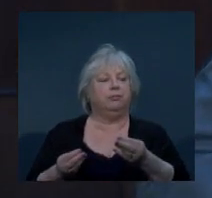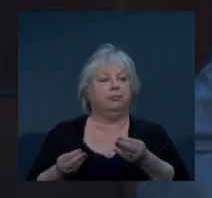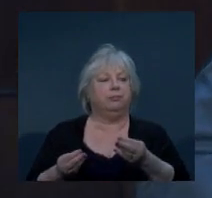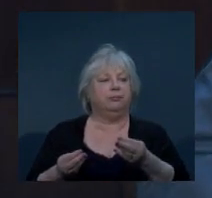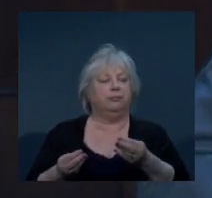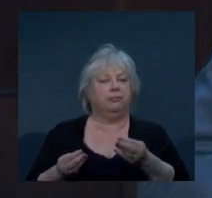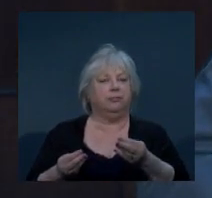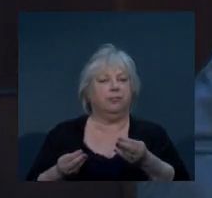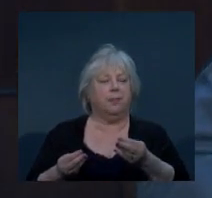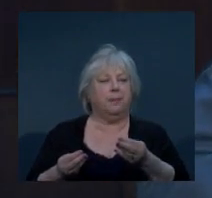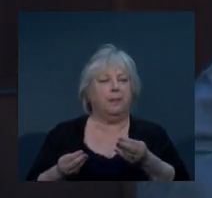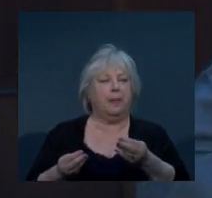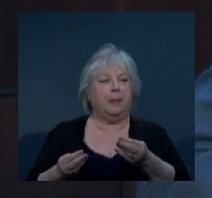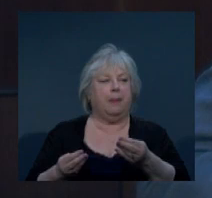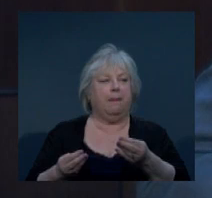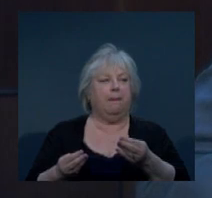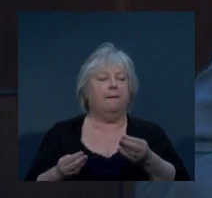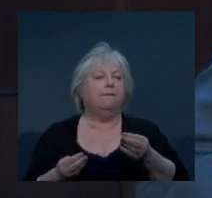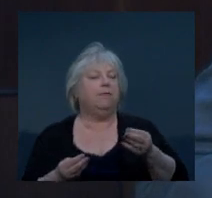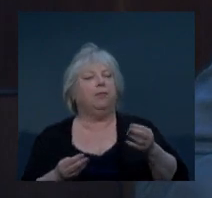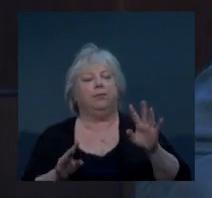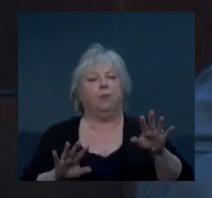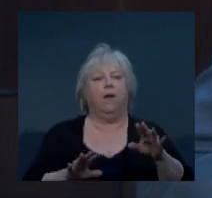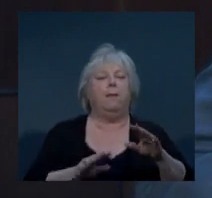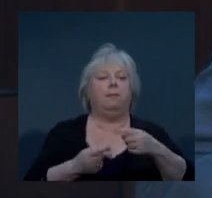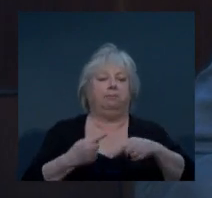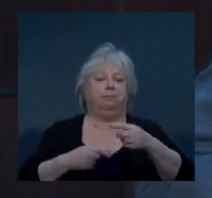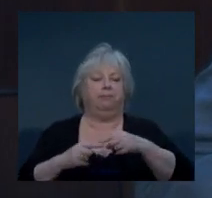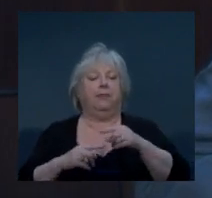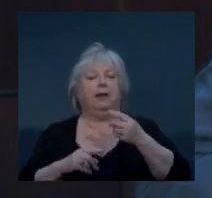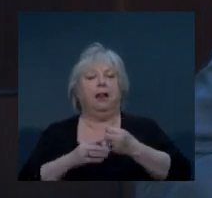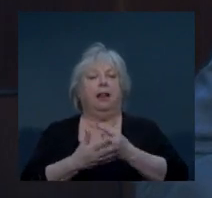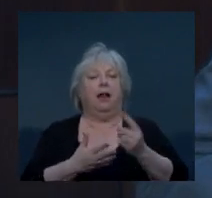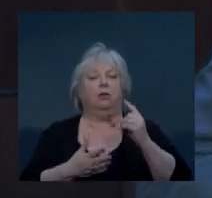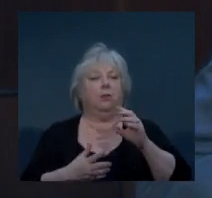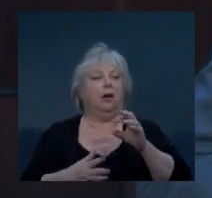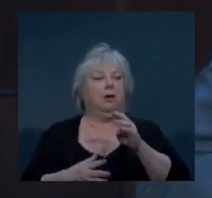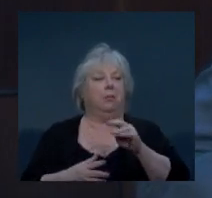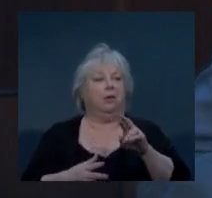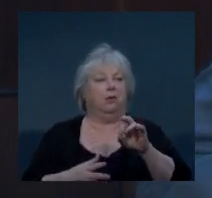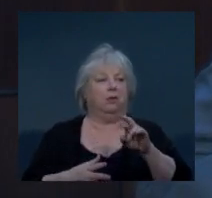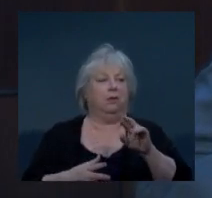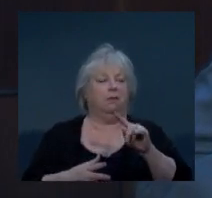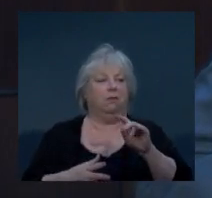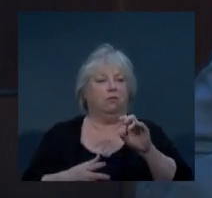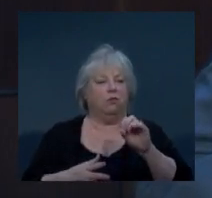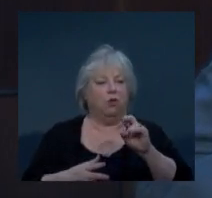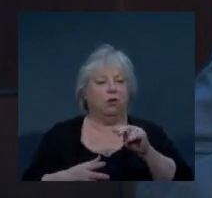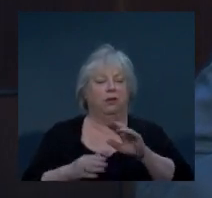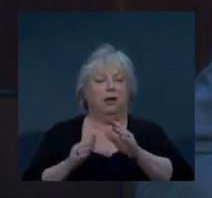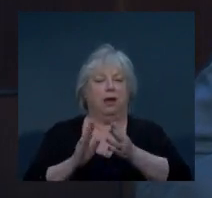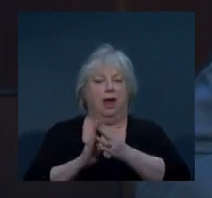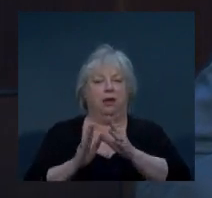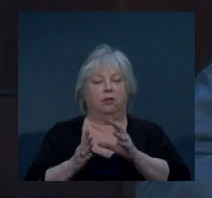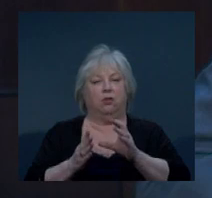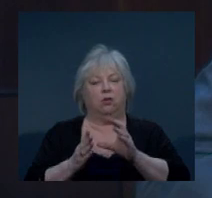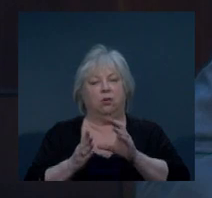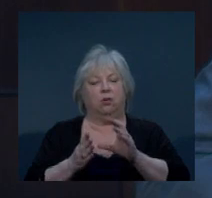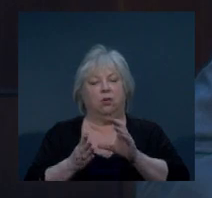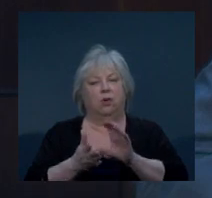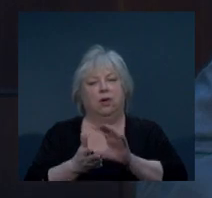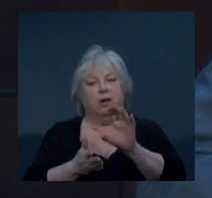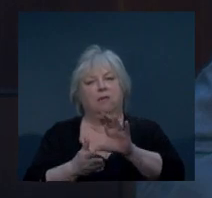Director Fortson asked to restore the entire $100,000. That failed. Now Director Hines is asking now not to